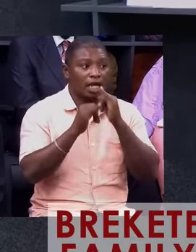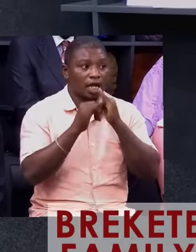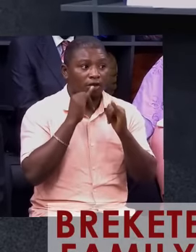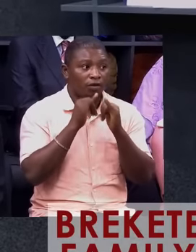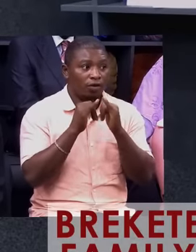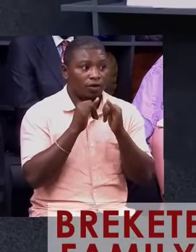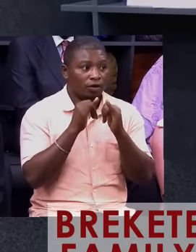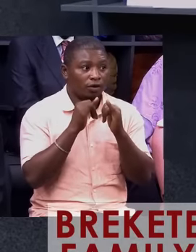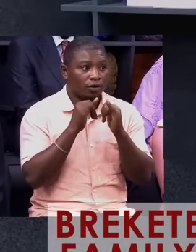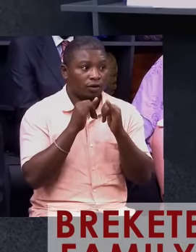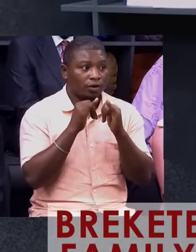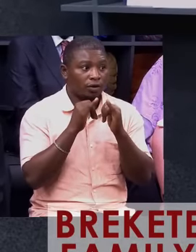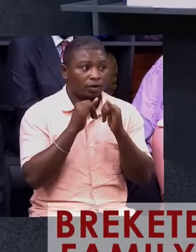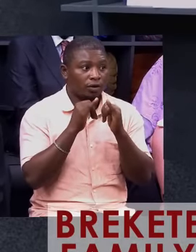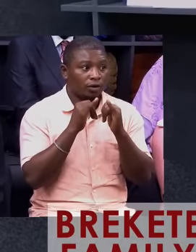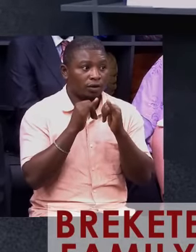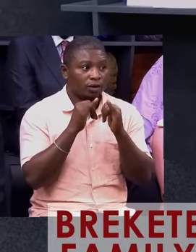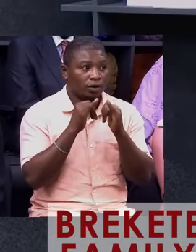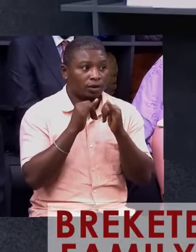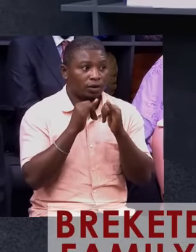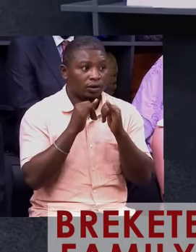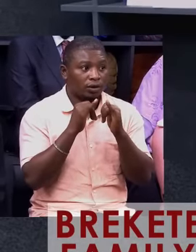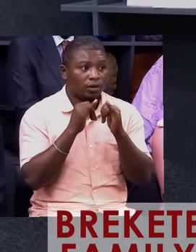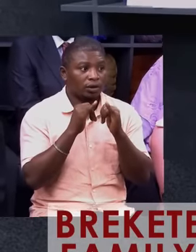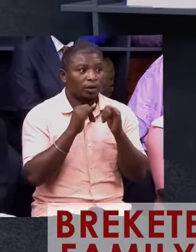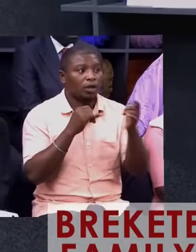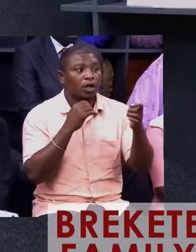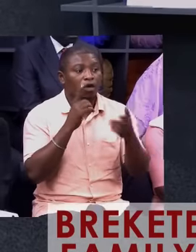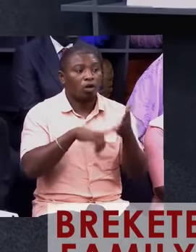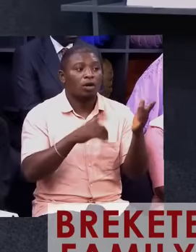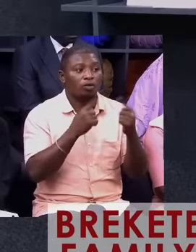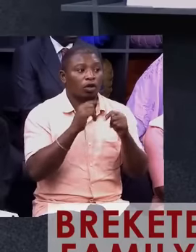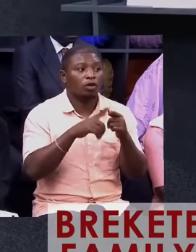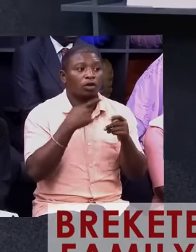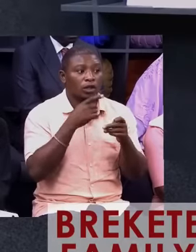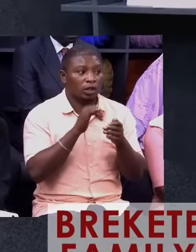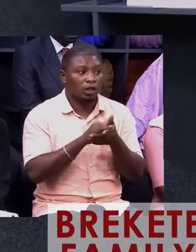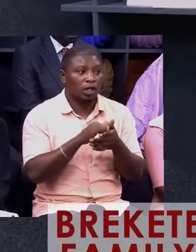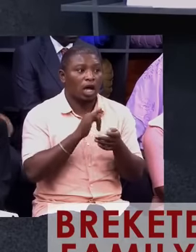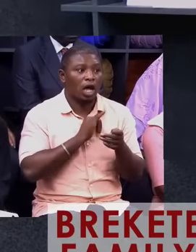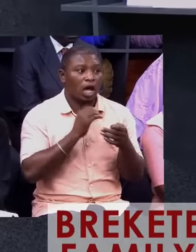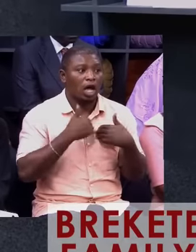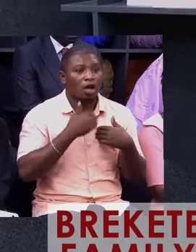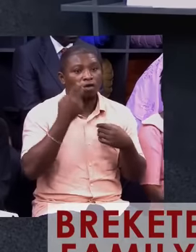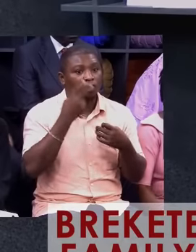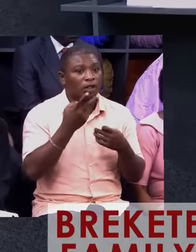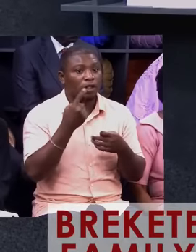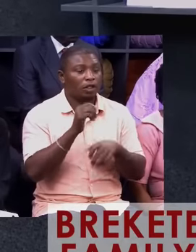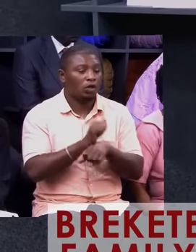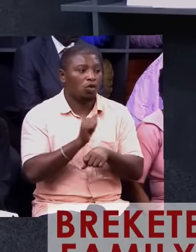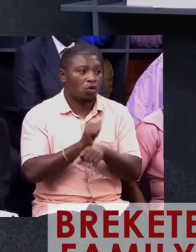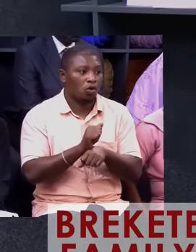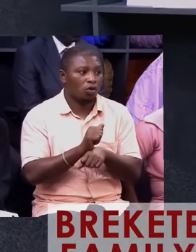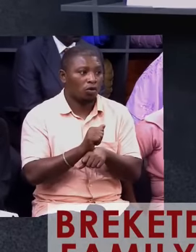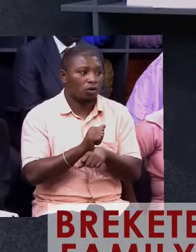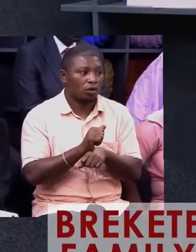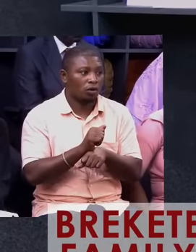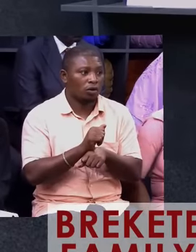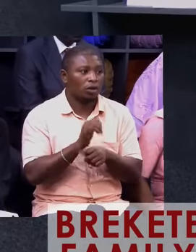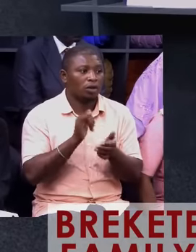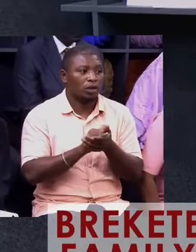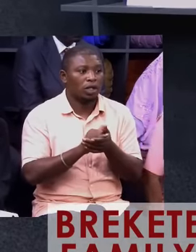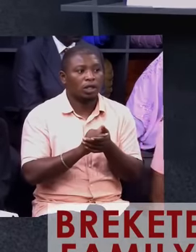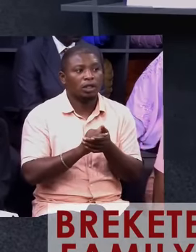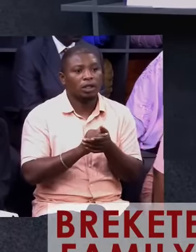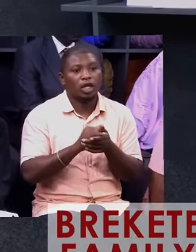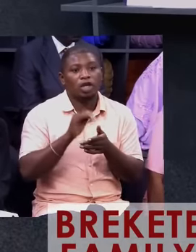interview I want talk say I don't see I don't see the work like Dr bassi say I don't see the work when they